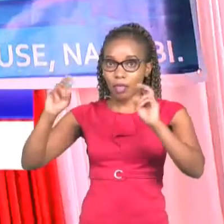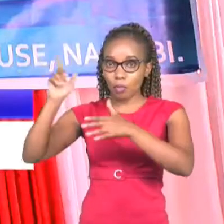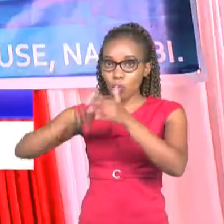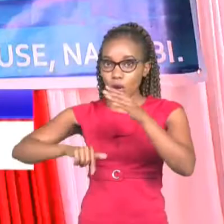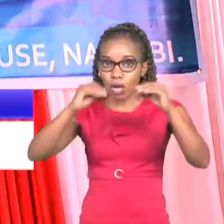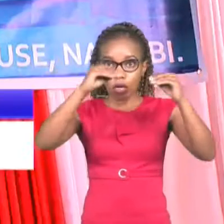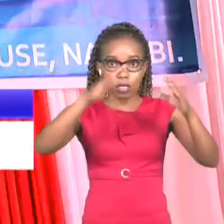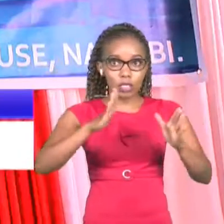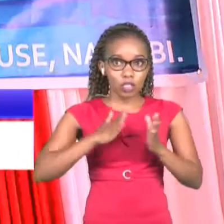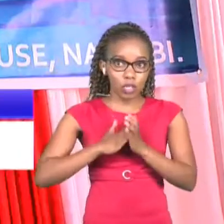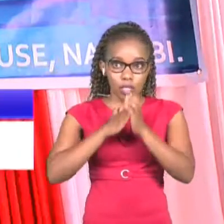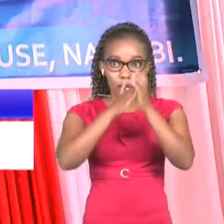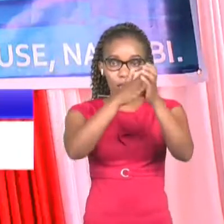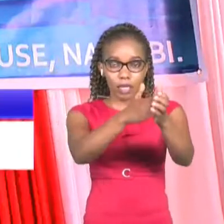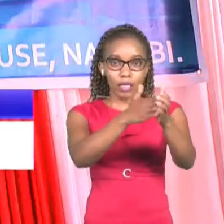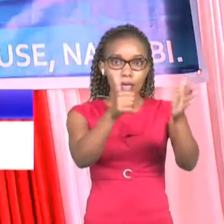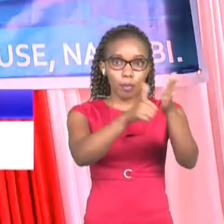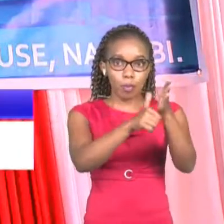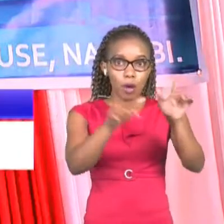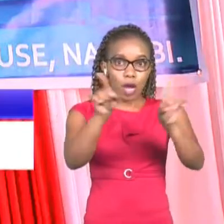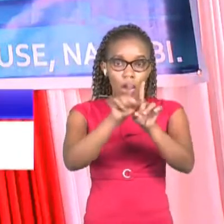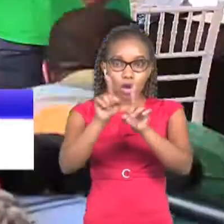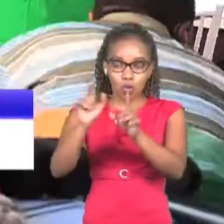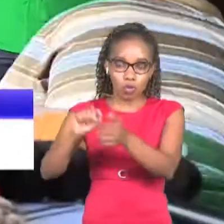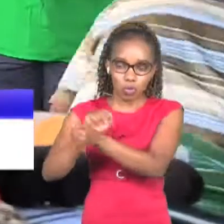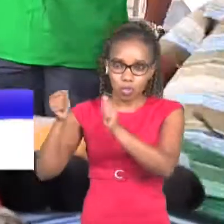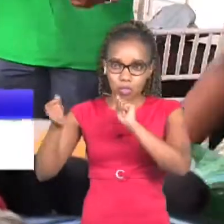in Crisis and Reimagining the Future.